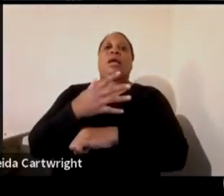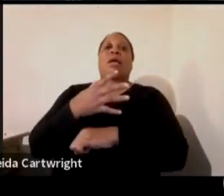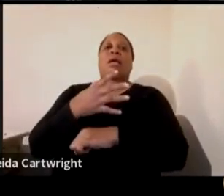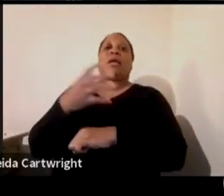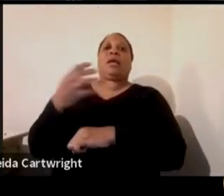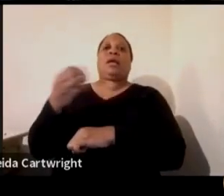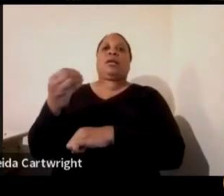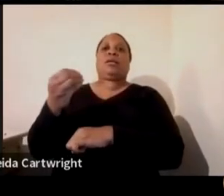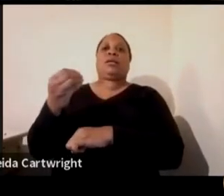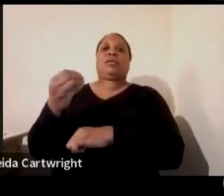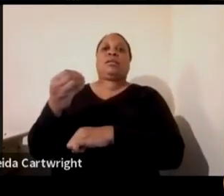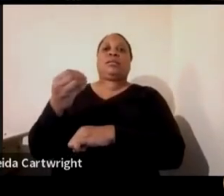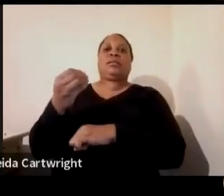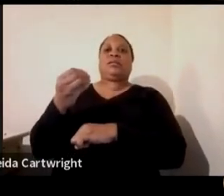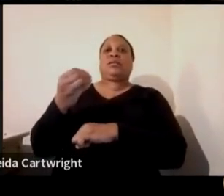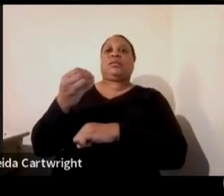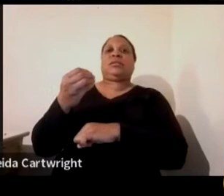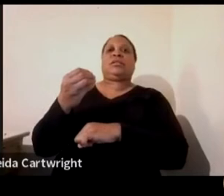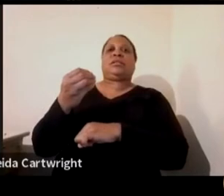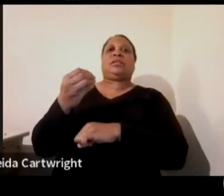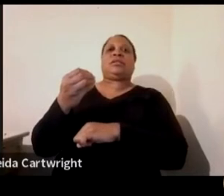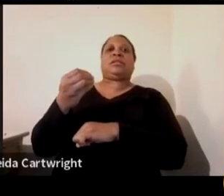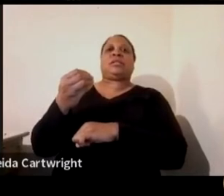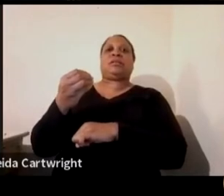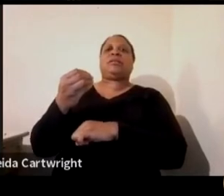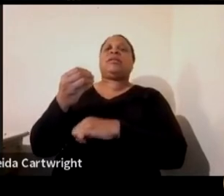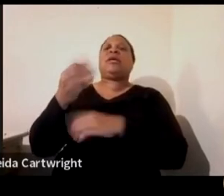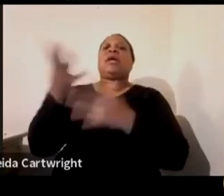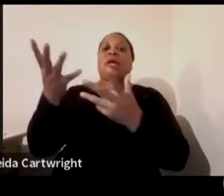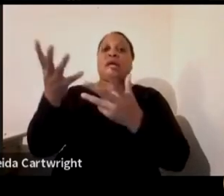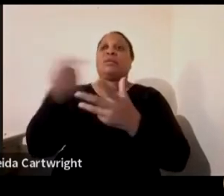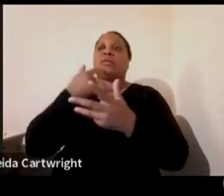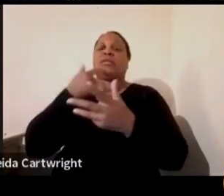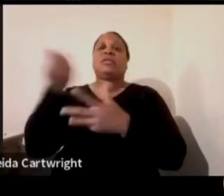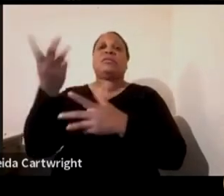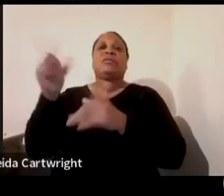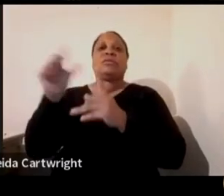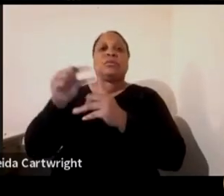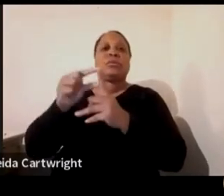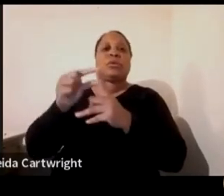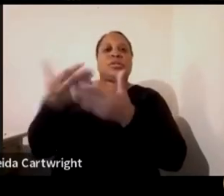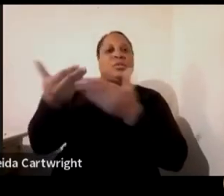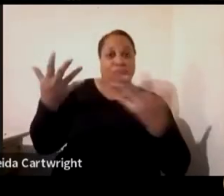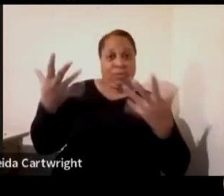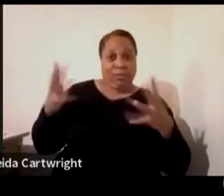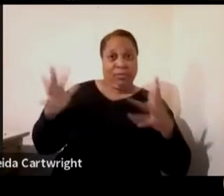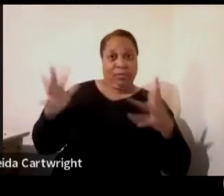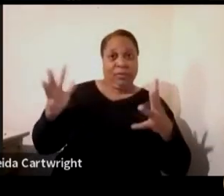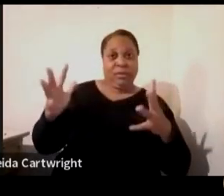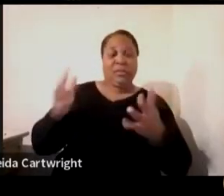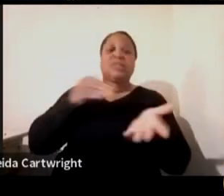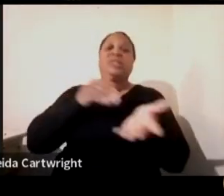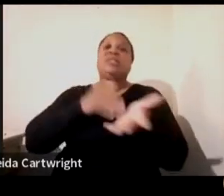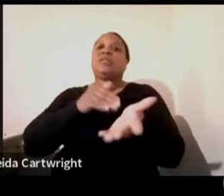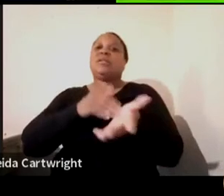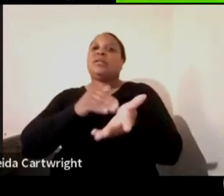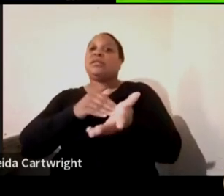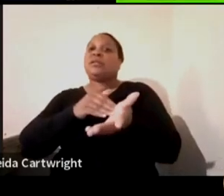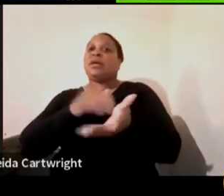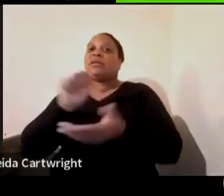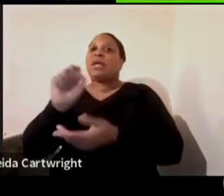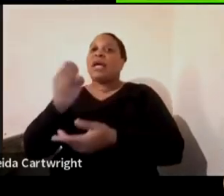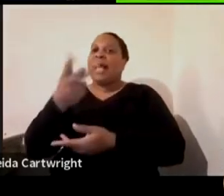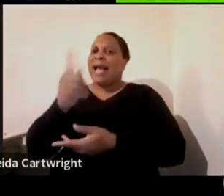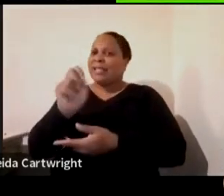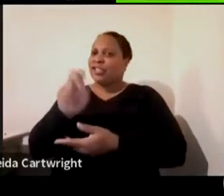I'll give you each an opportunity to just say a few words before we close. Dr. Ashton, would you like to start? Yeah, I'll try to